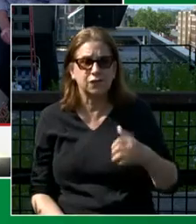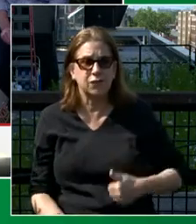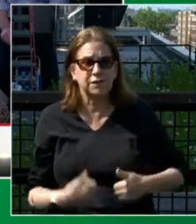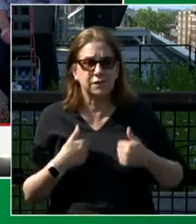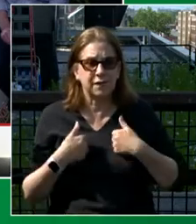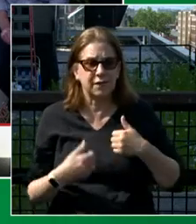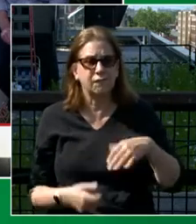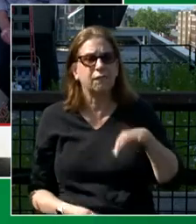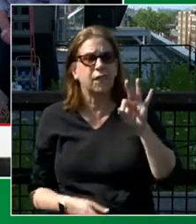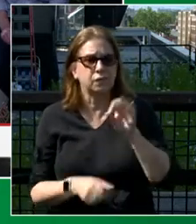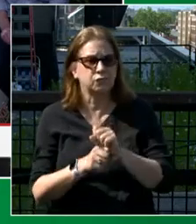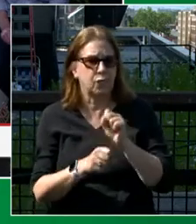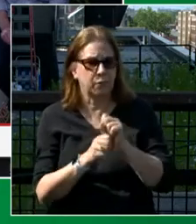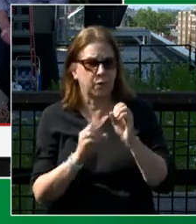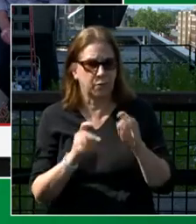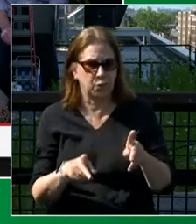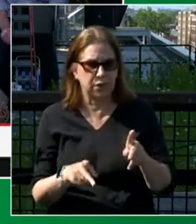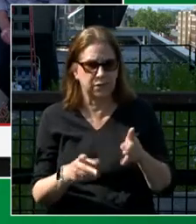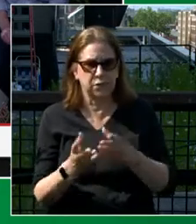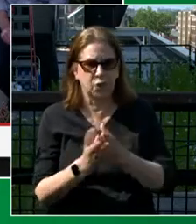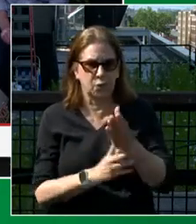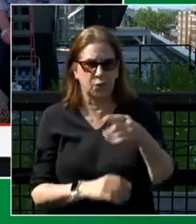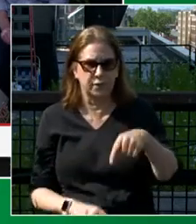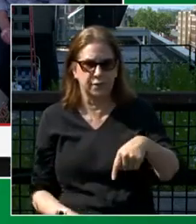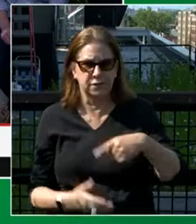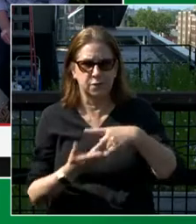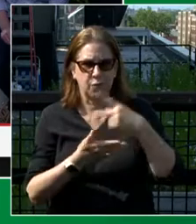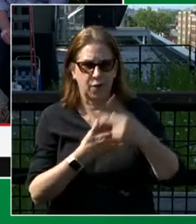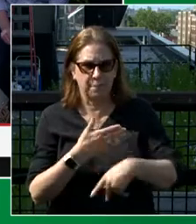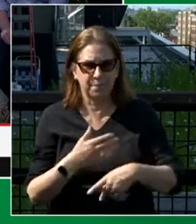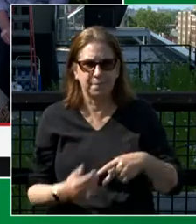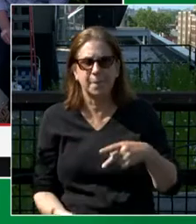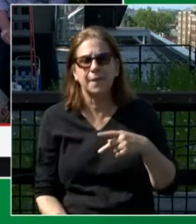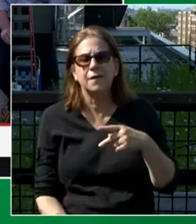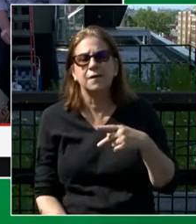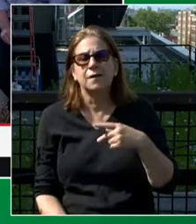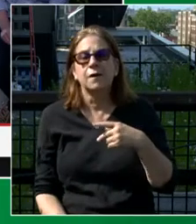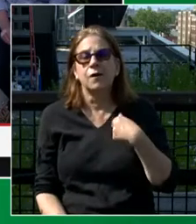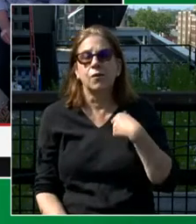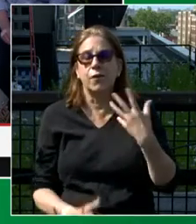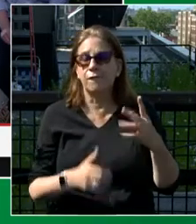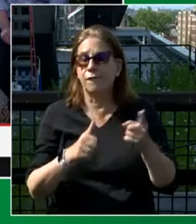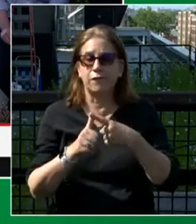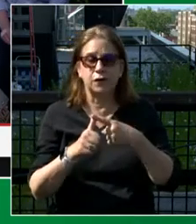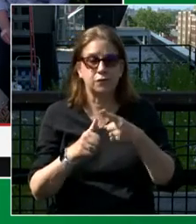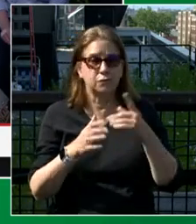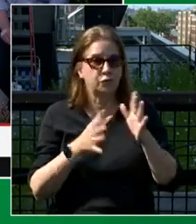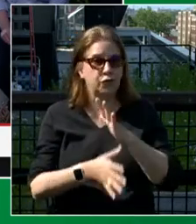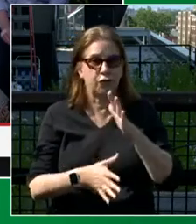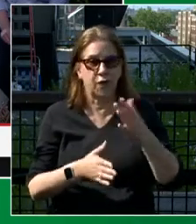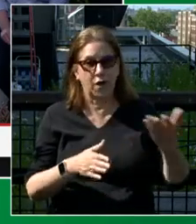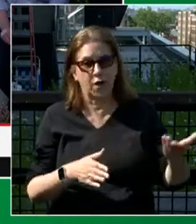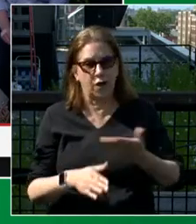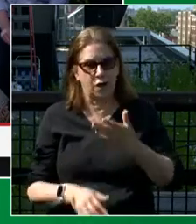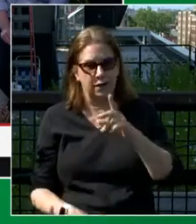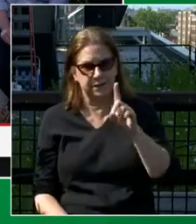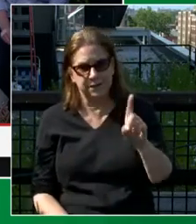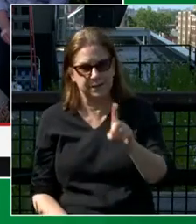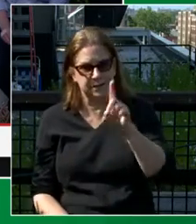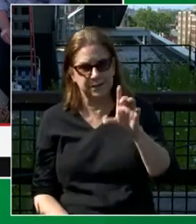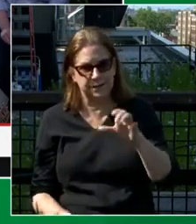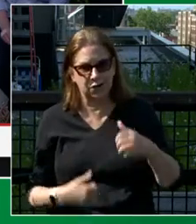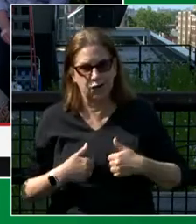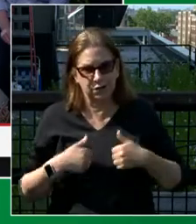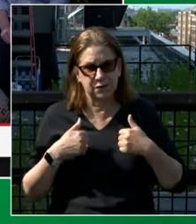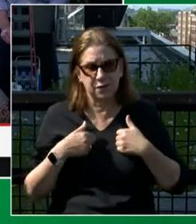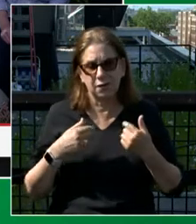these opportunities. So I think if you had a parting word for those who are interested in working in the industry, food service industry, why do you think